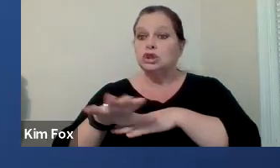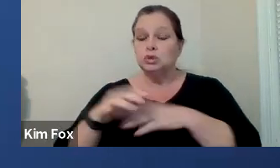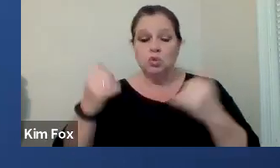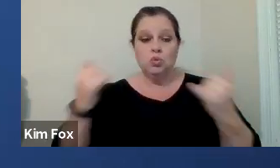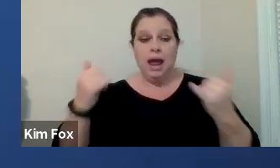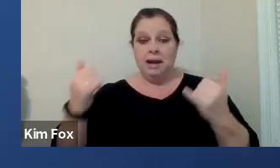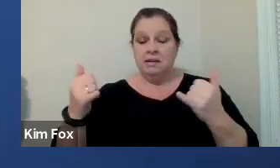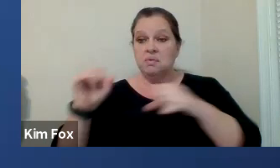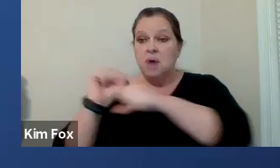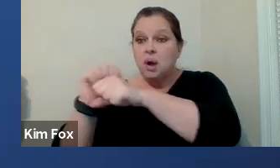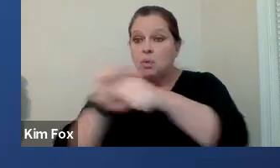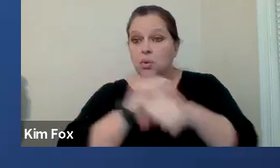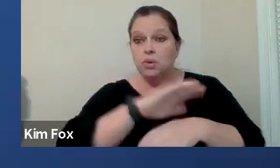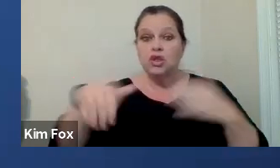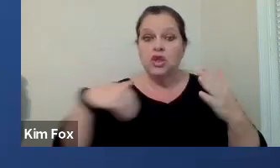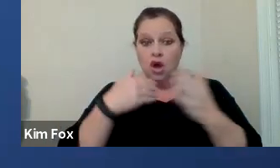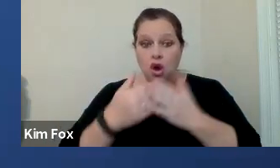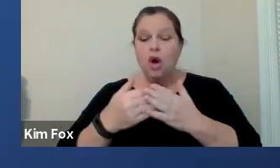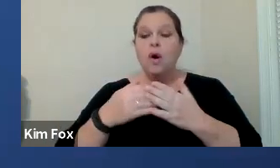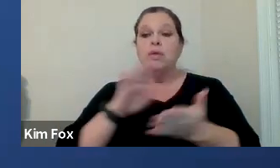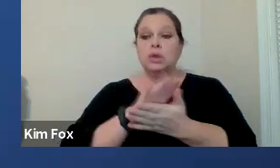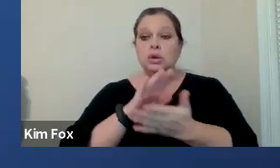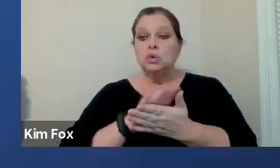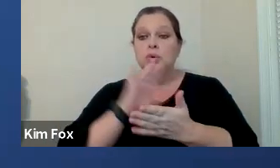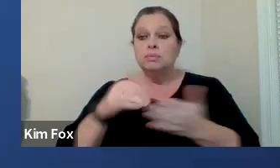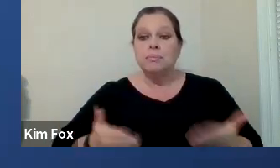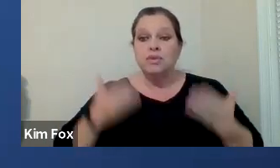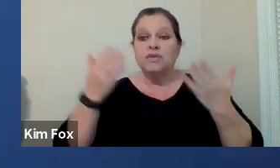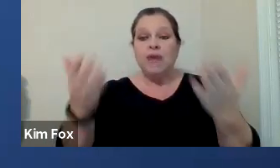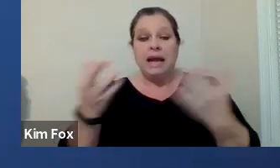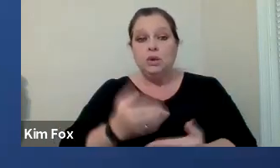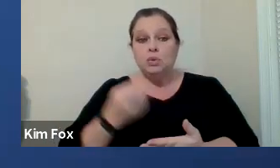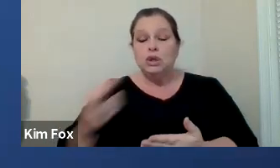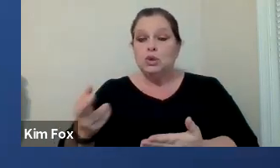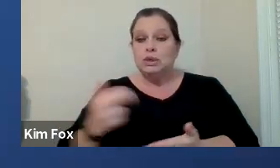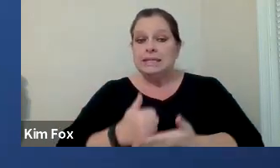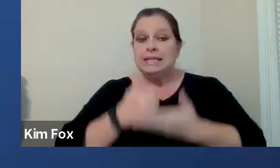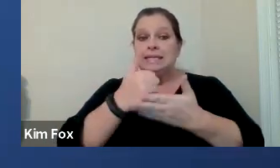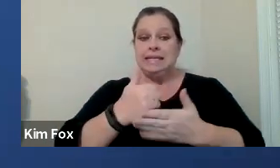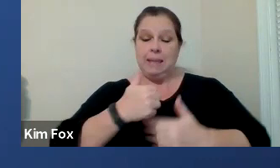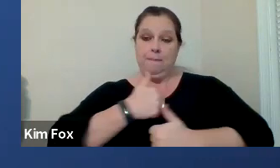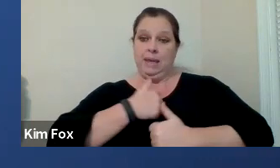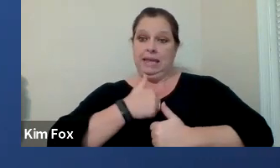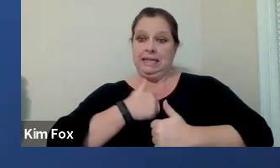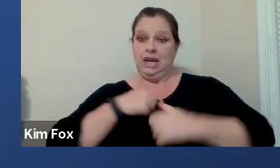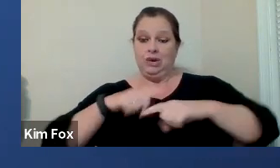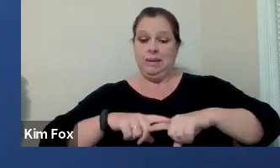all VBCPS schools by providing resources and assisting the military dependent student